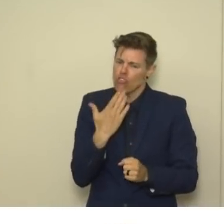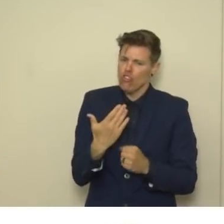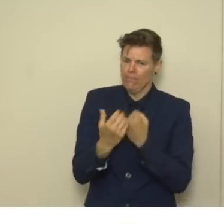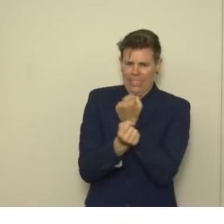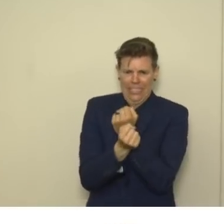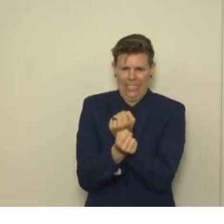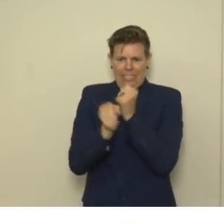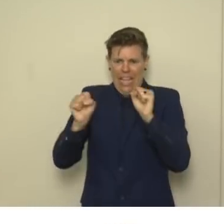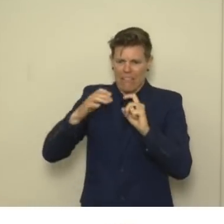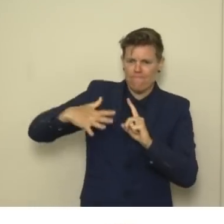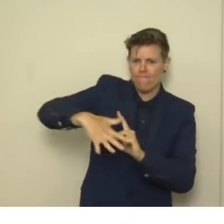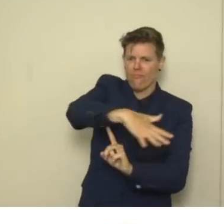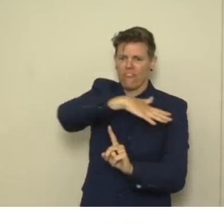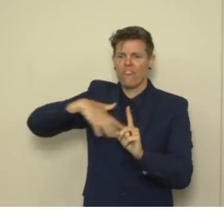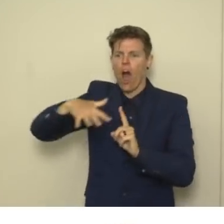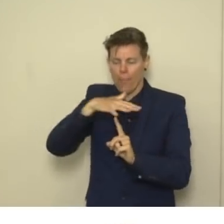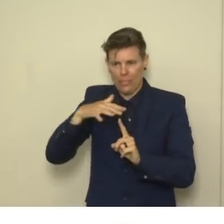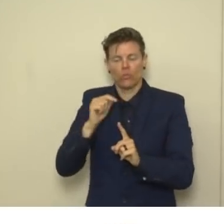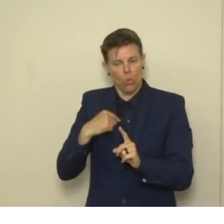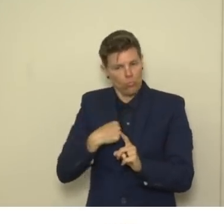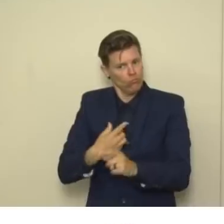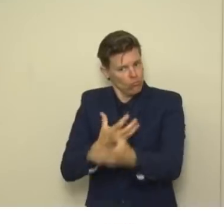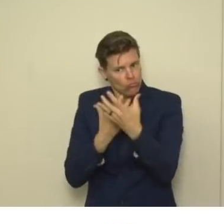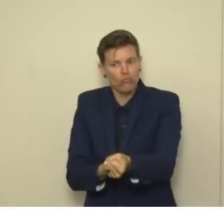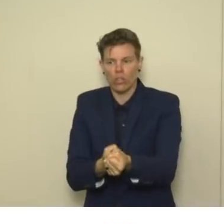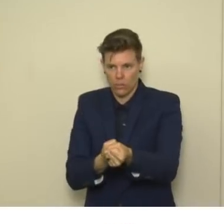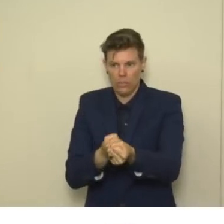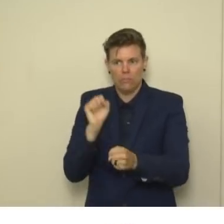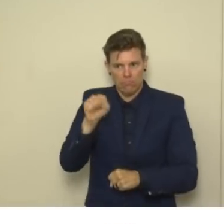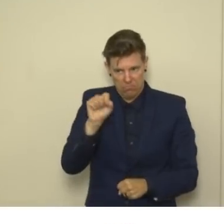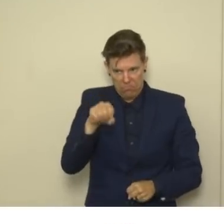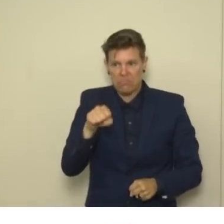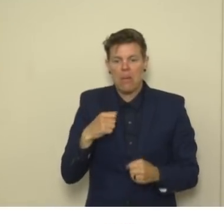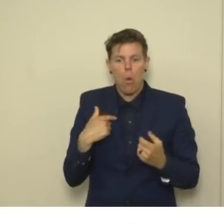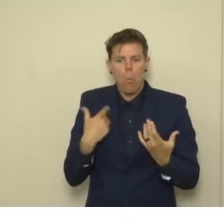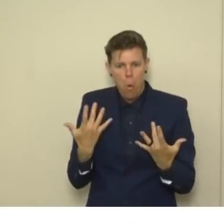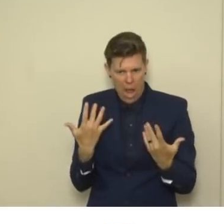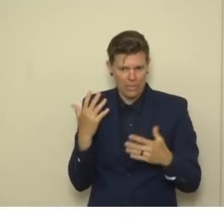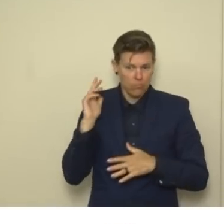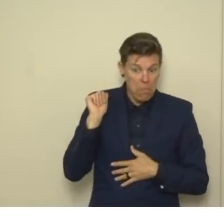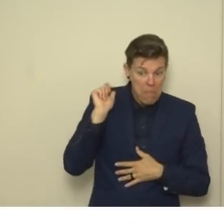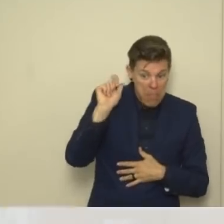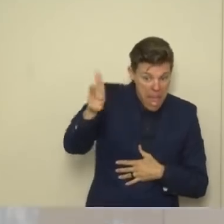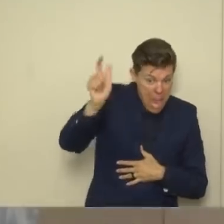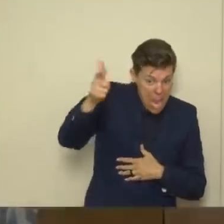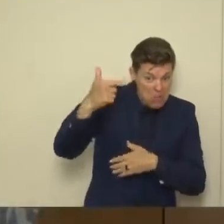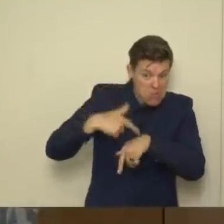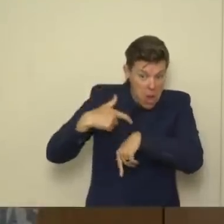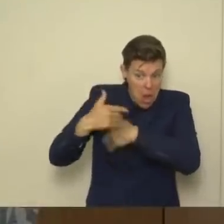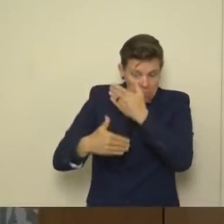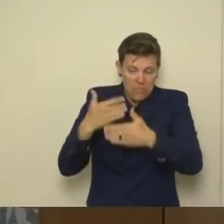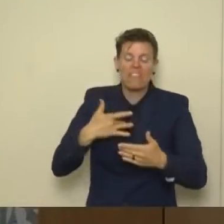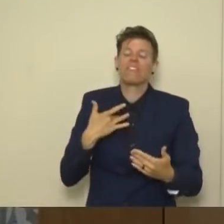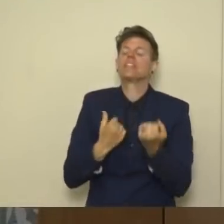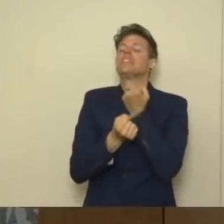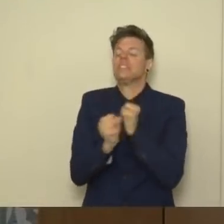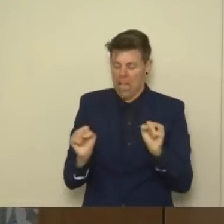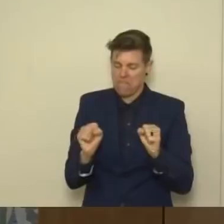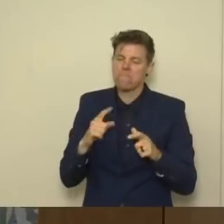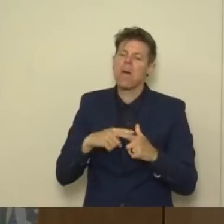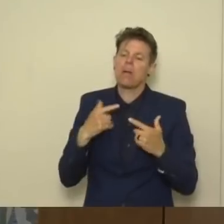it's safe. A couple of things that are not on this slide that I just want to remind New Mexicans about. I've seen a lot